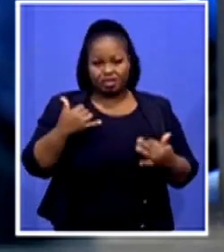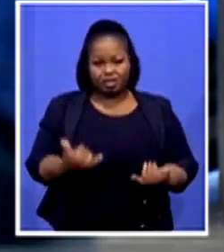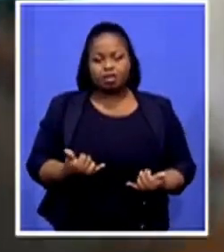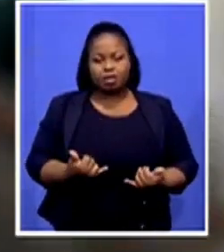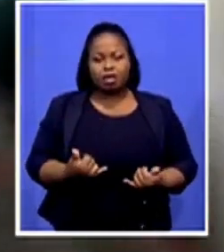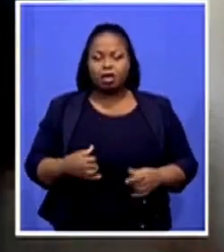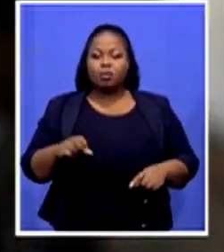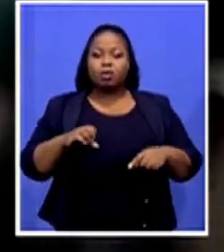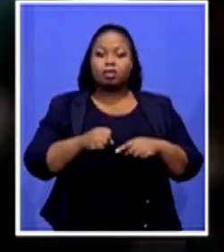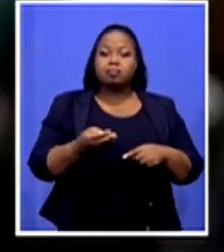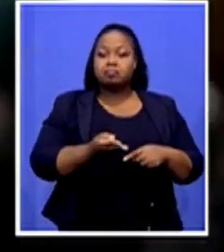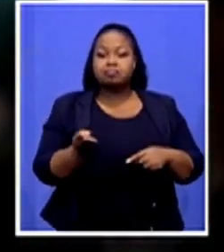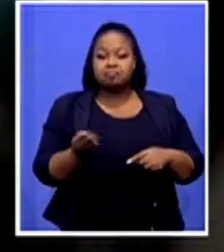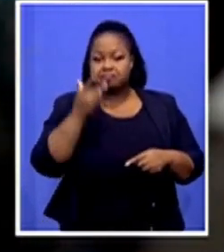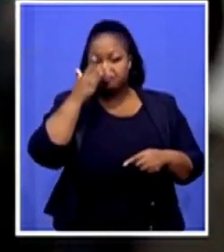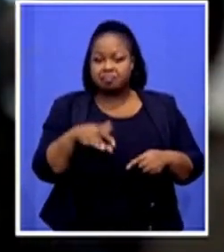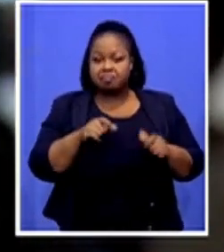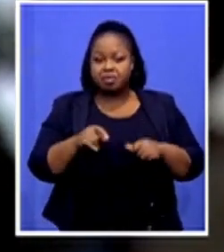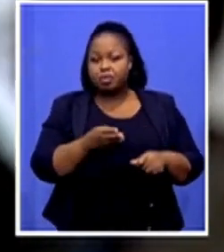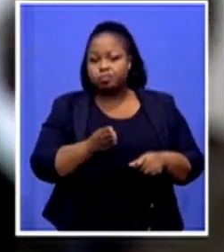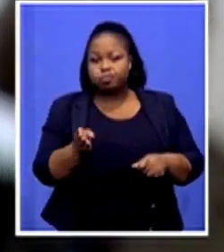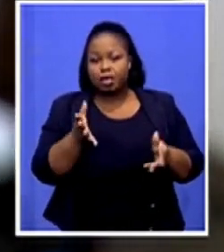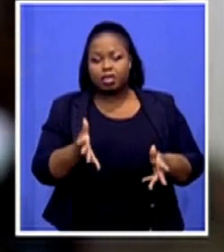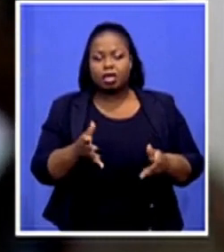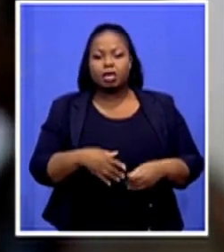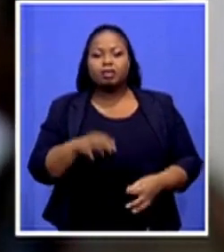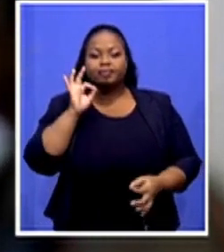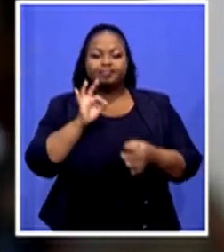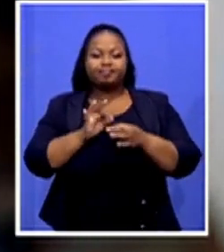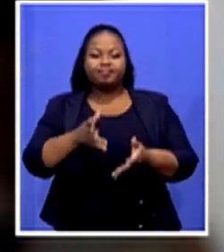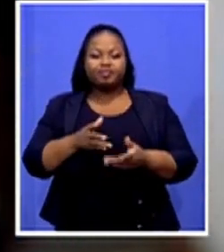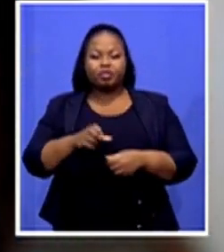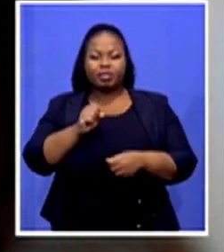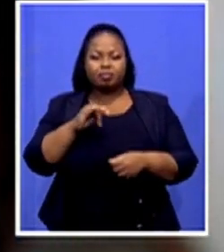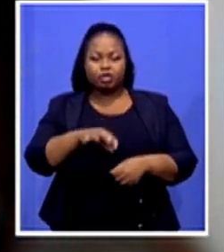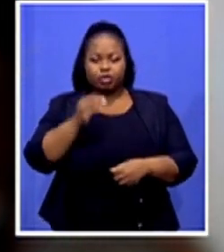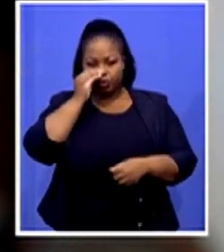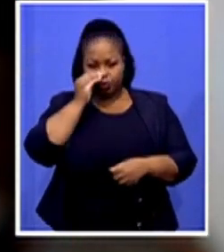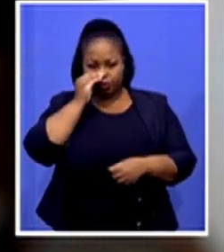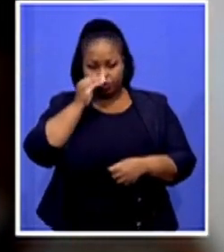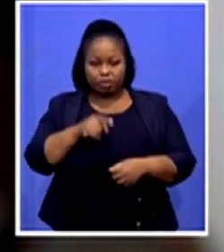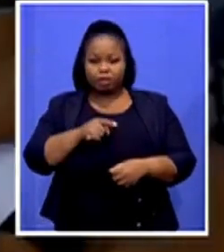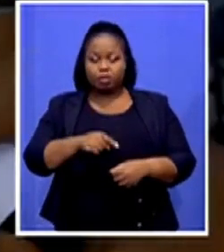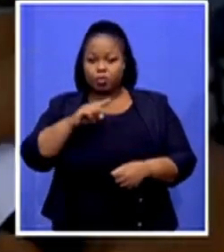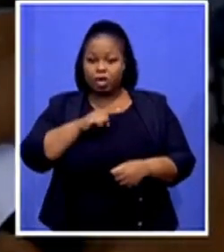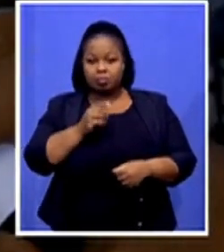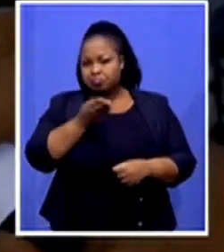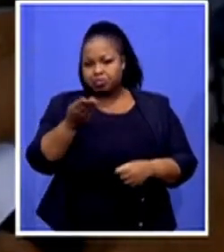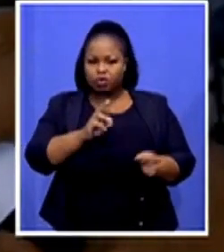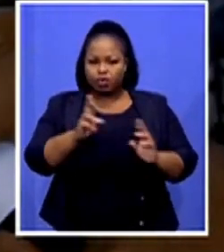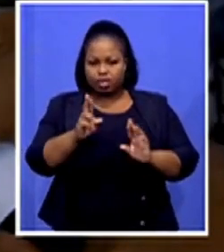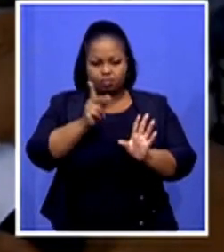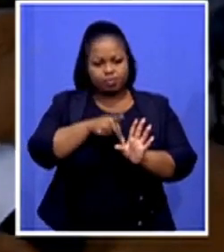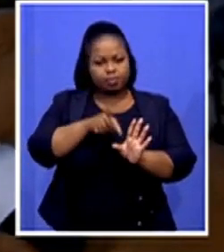here. Speaking exclusively to SABC News, they are being readied to participate in the first steps to